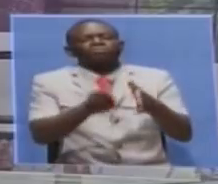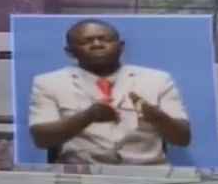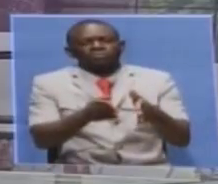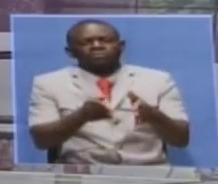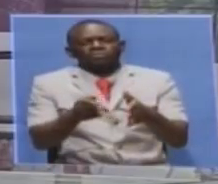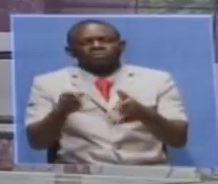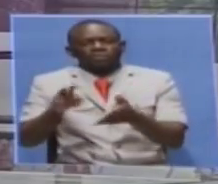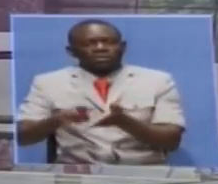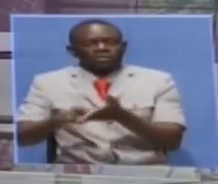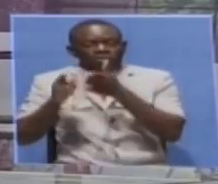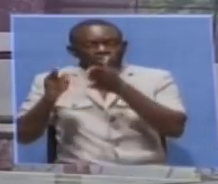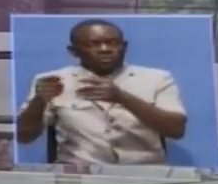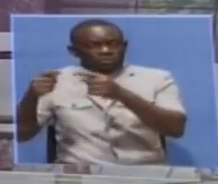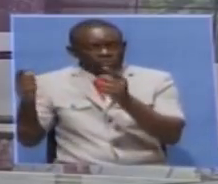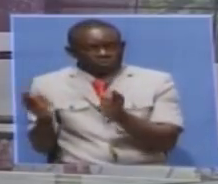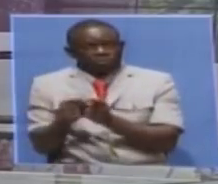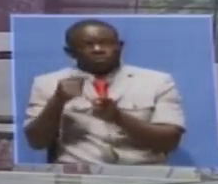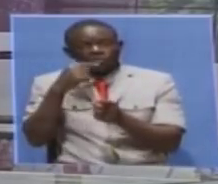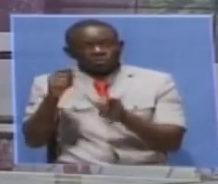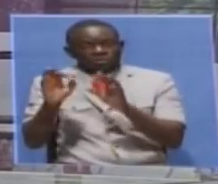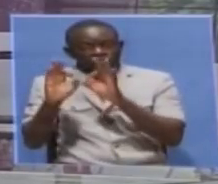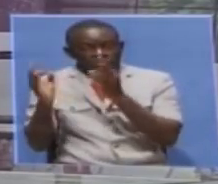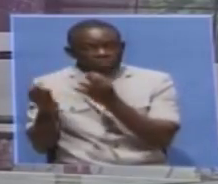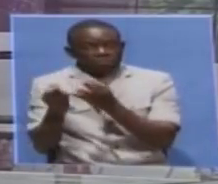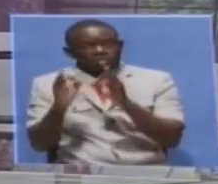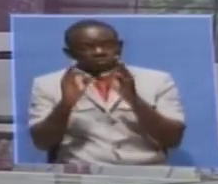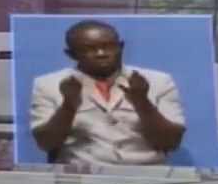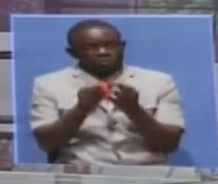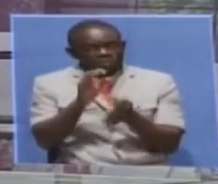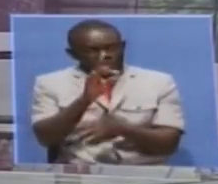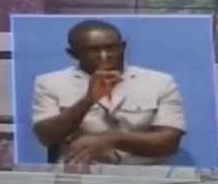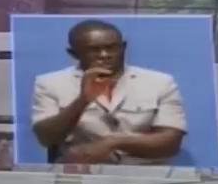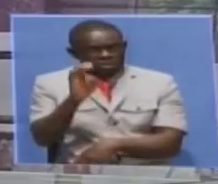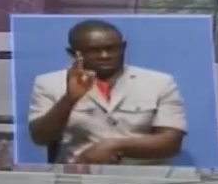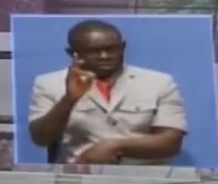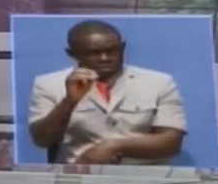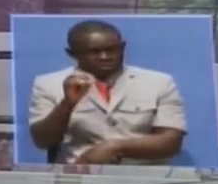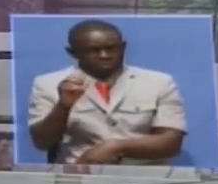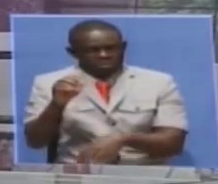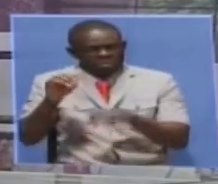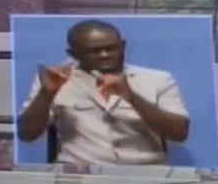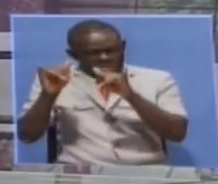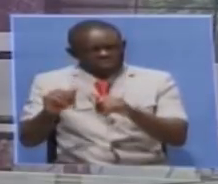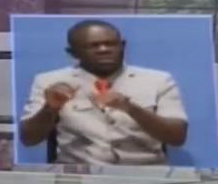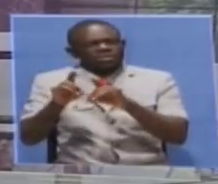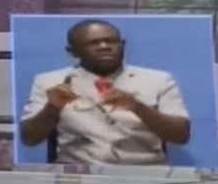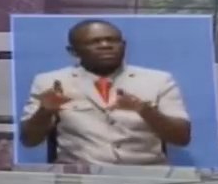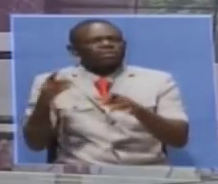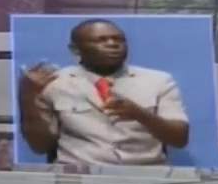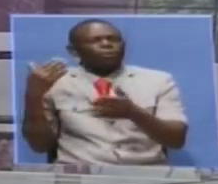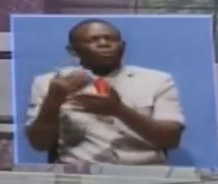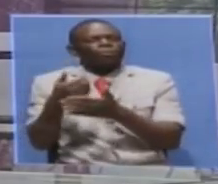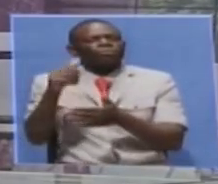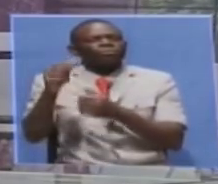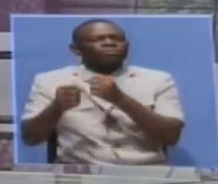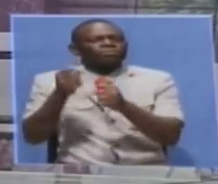says about 870 families risk being evicted from the land they have lived on for over 10 years by some named